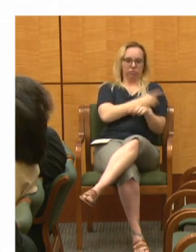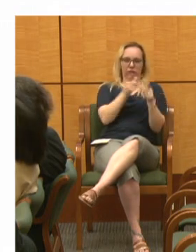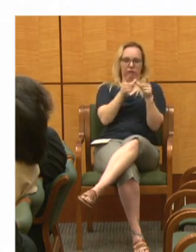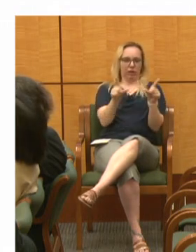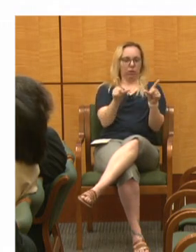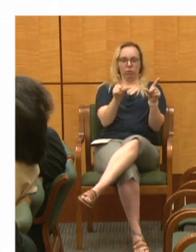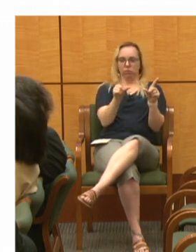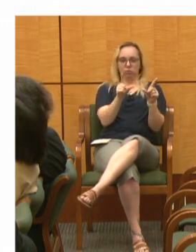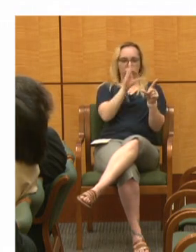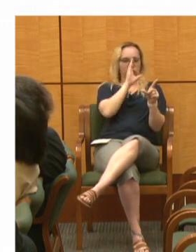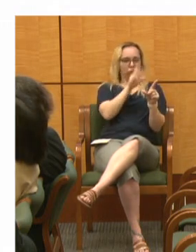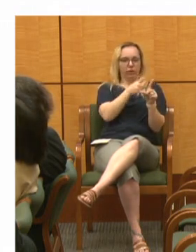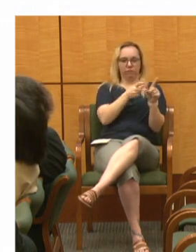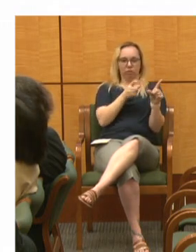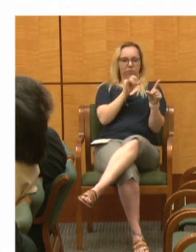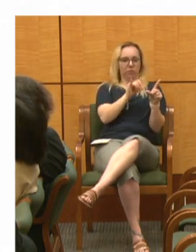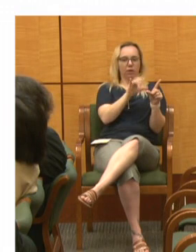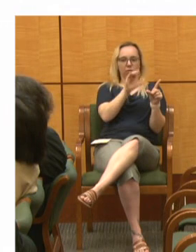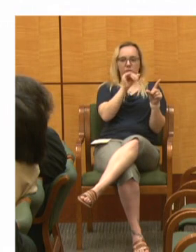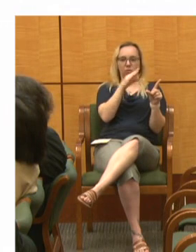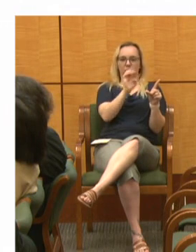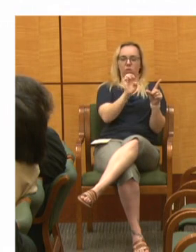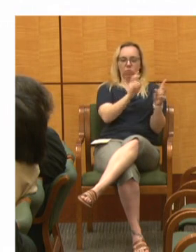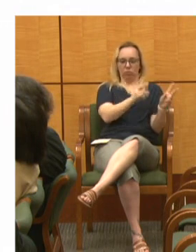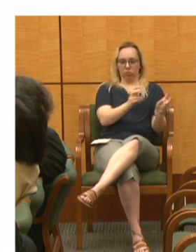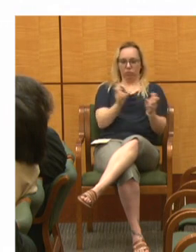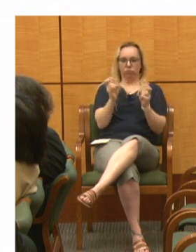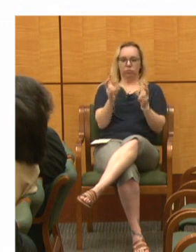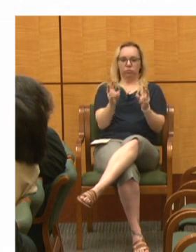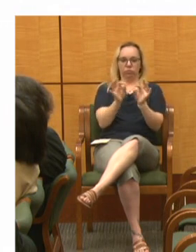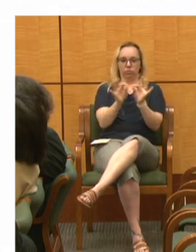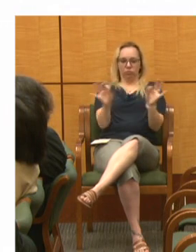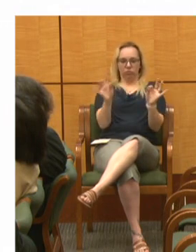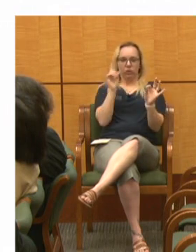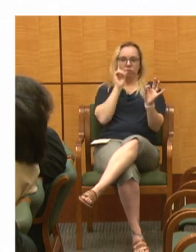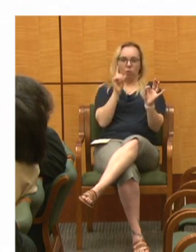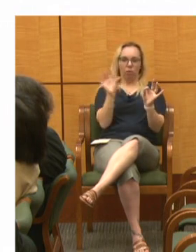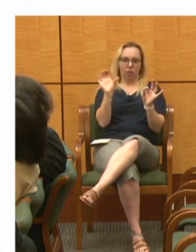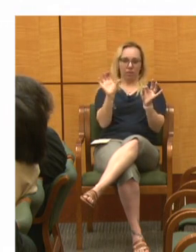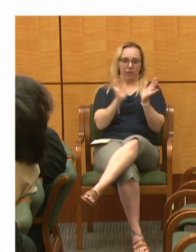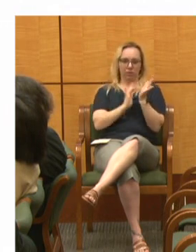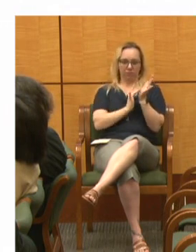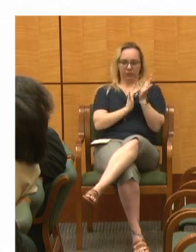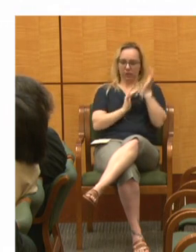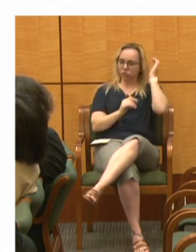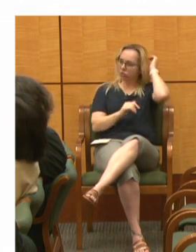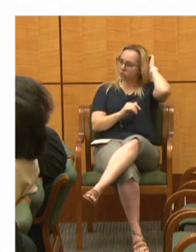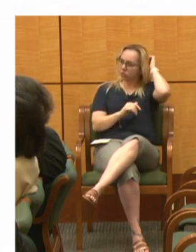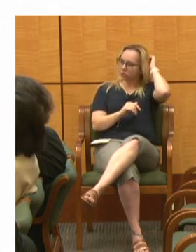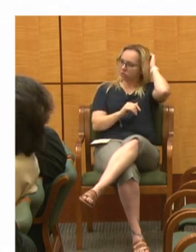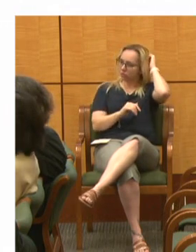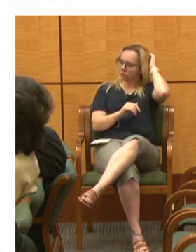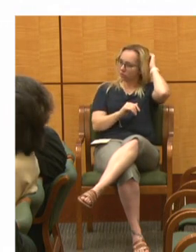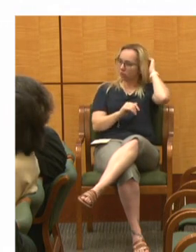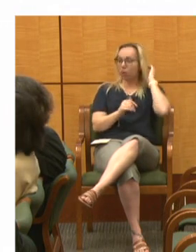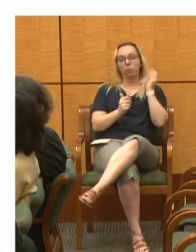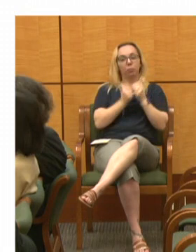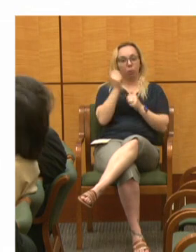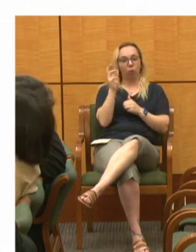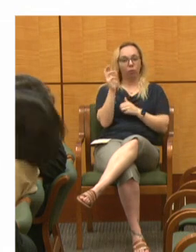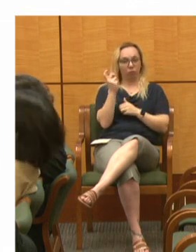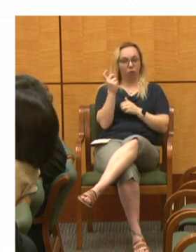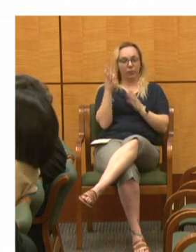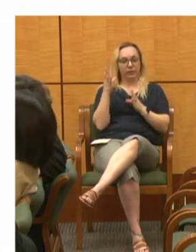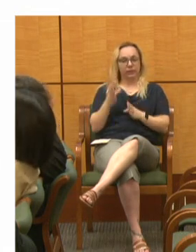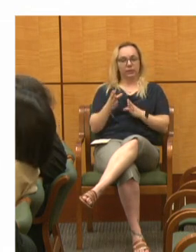Texas Administrative Code related to this part, and this is specific for compounded medications. The way that most pharmacists get this, if we're